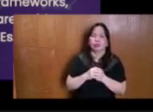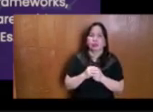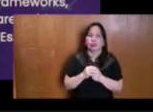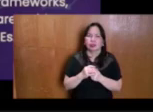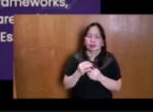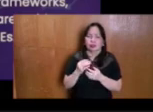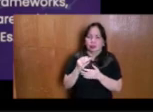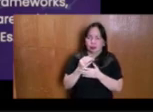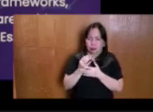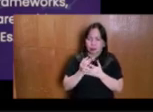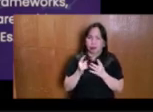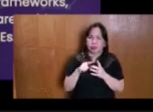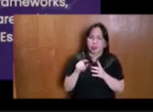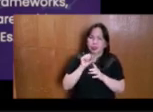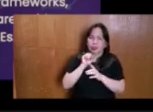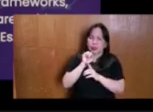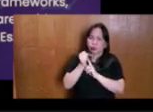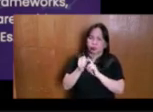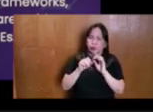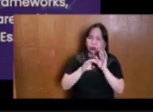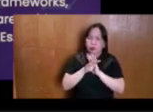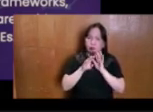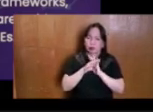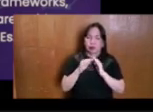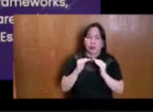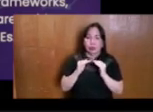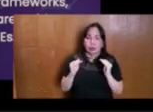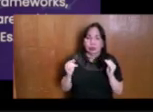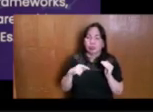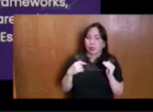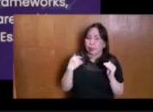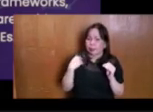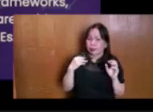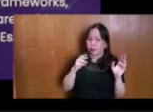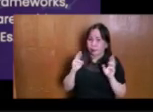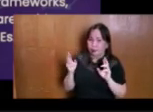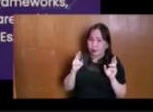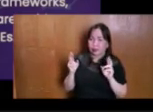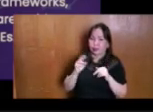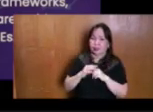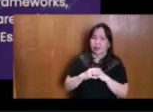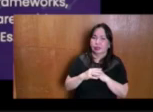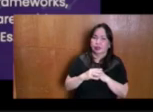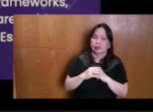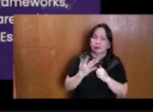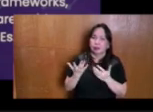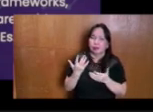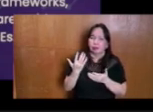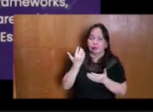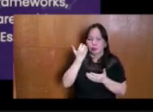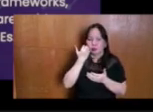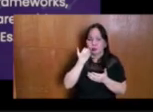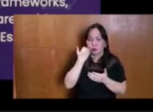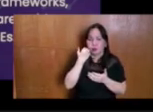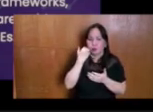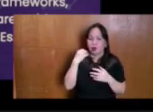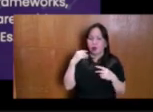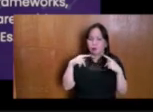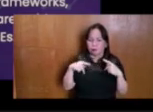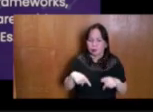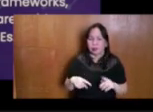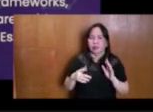MSMs are incremental and situational development levels. They are not ready to scale. There could be insufficient physical and technological